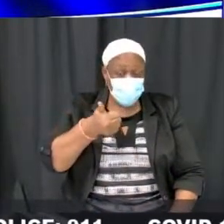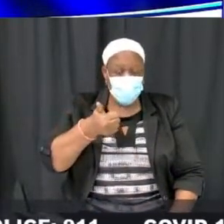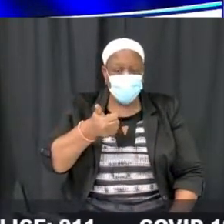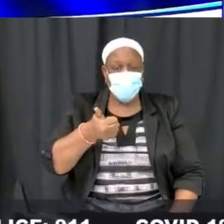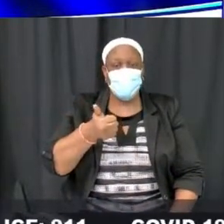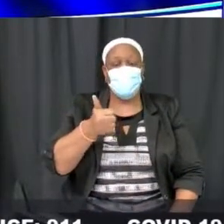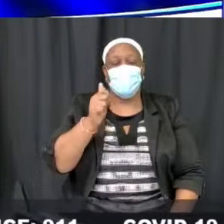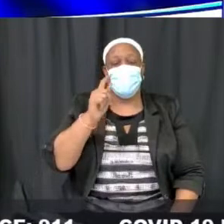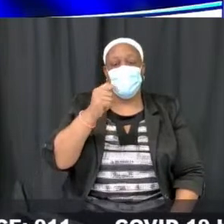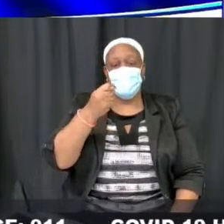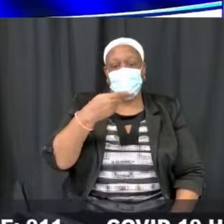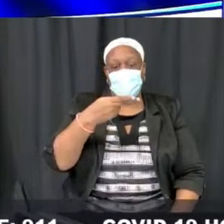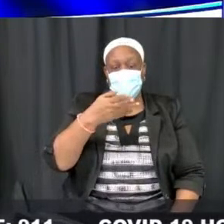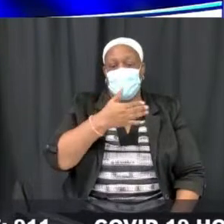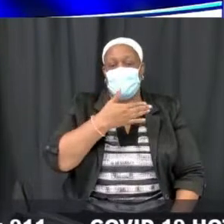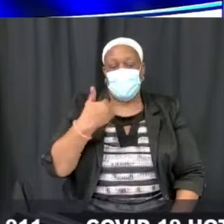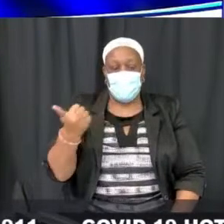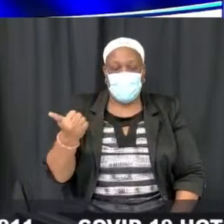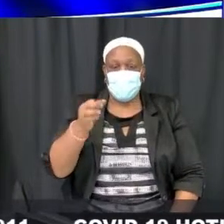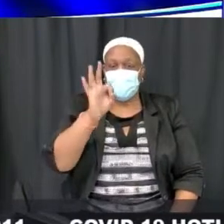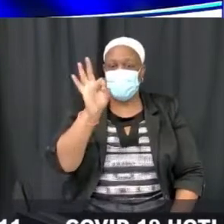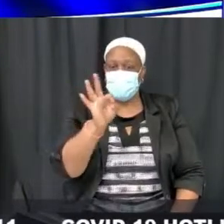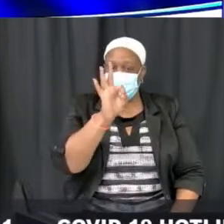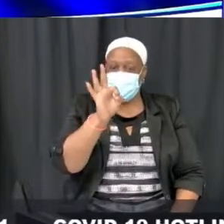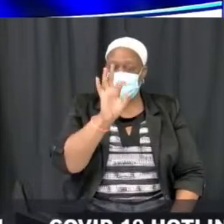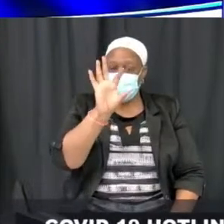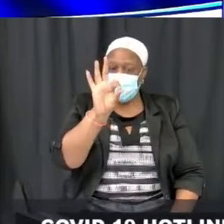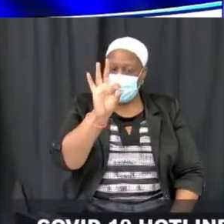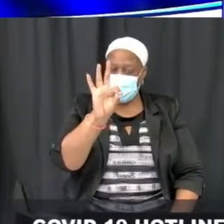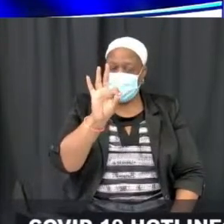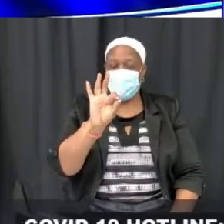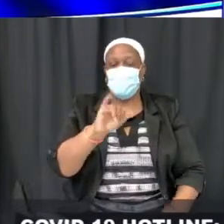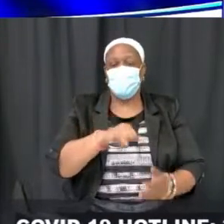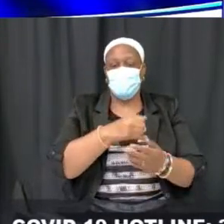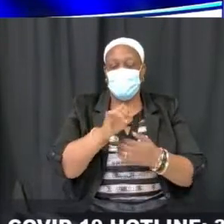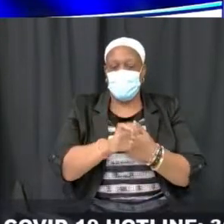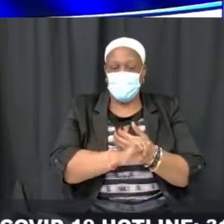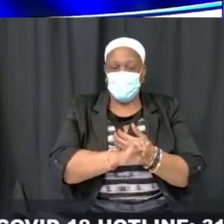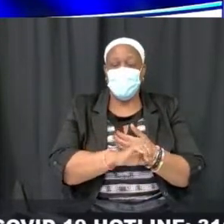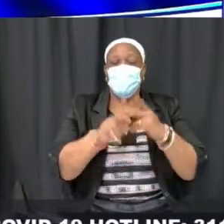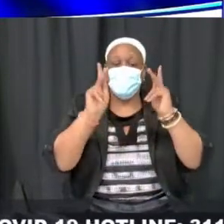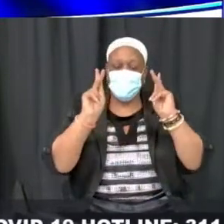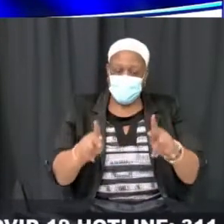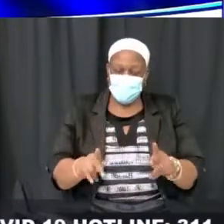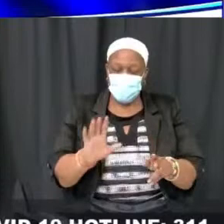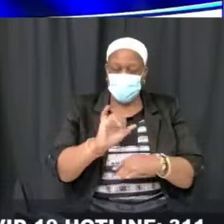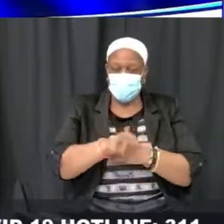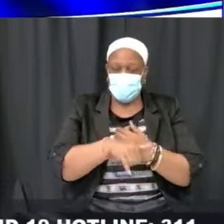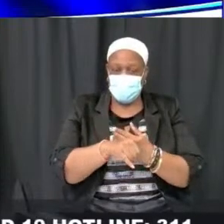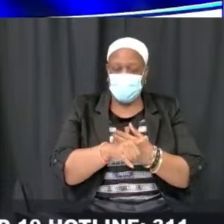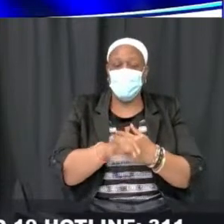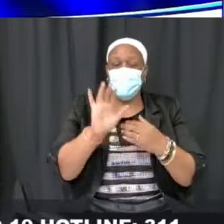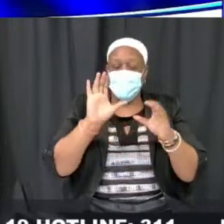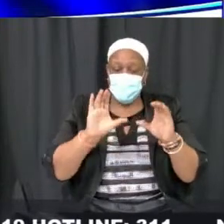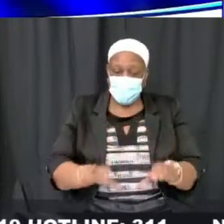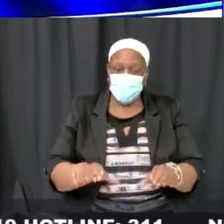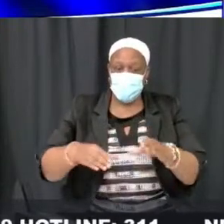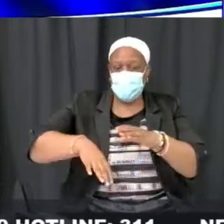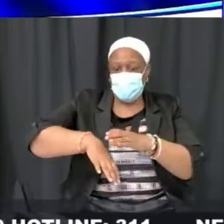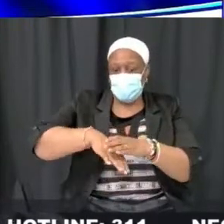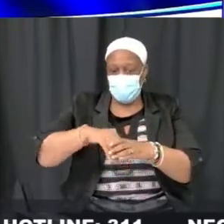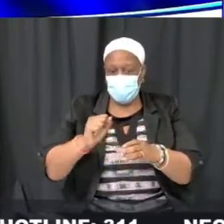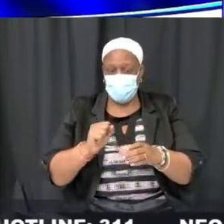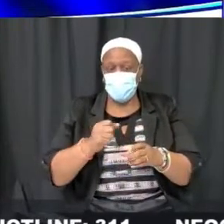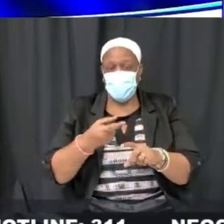and the following day, Friday 9th July, will be limited days of operation in the Federation, when citizens